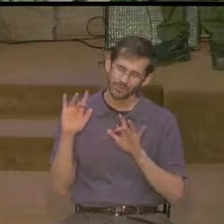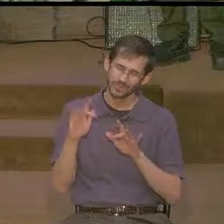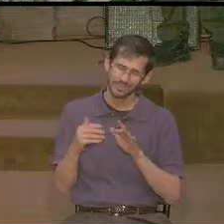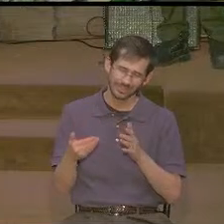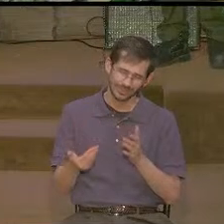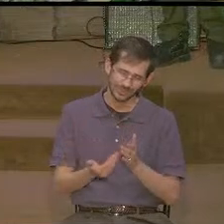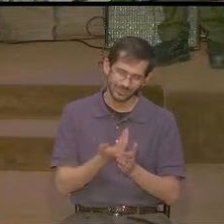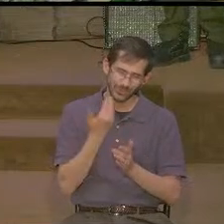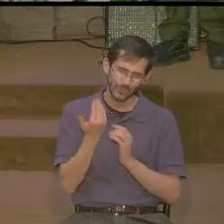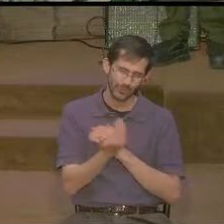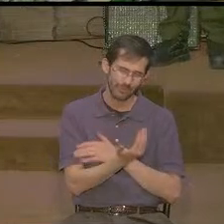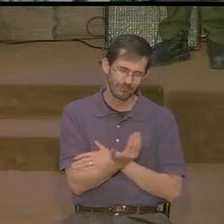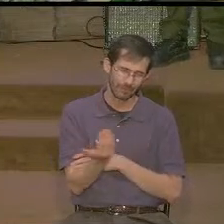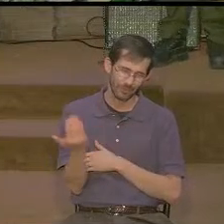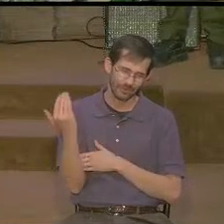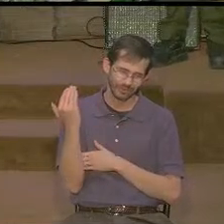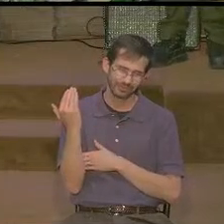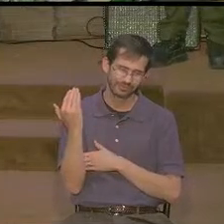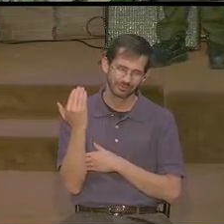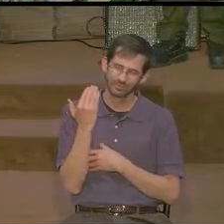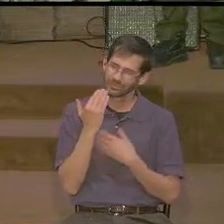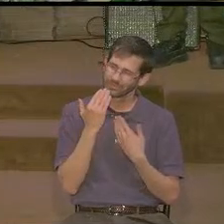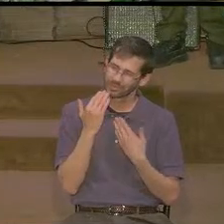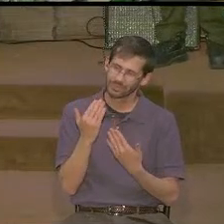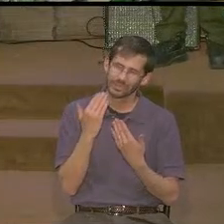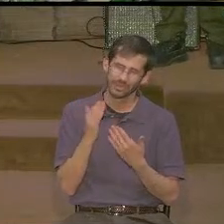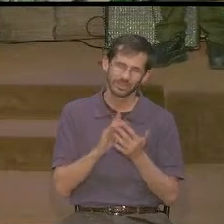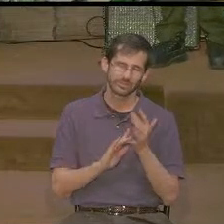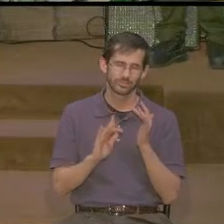morning. Thank you, Jesus.